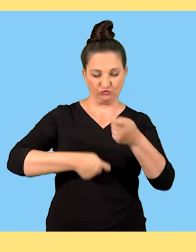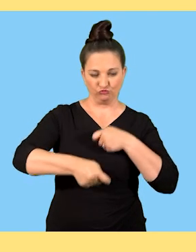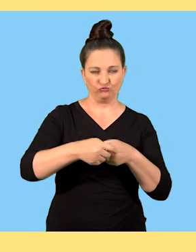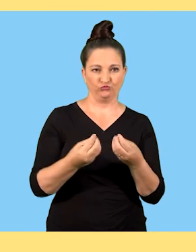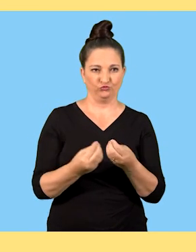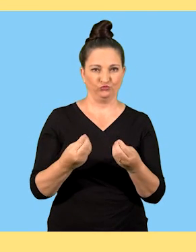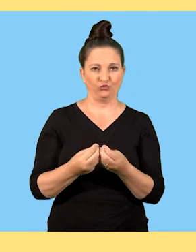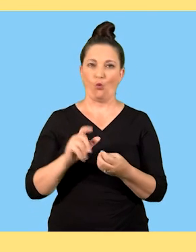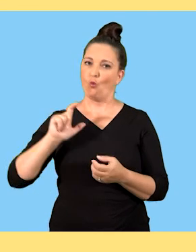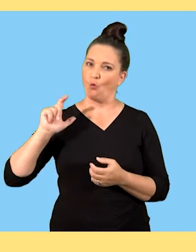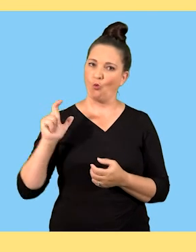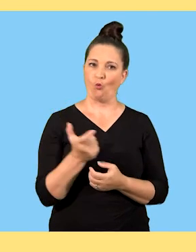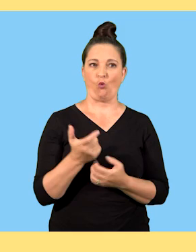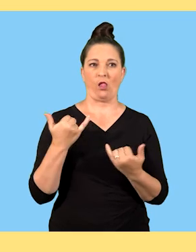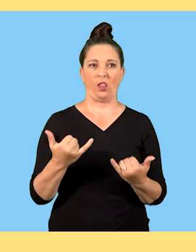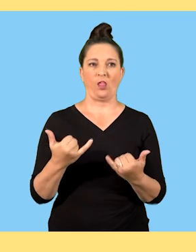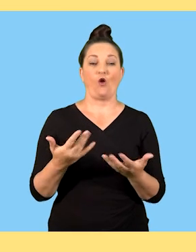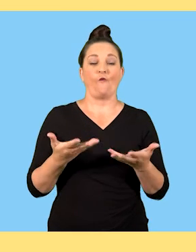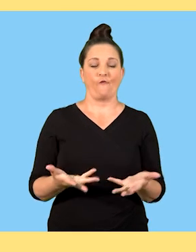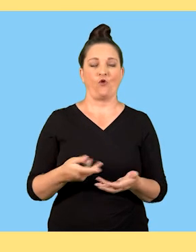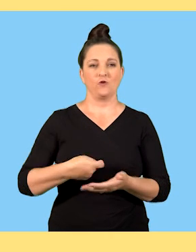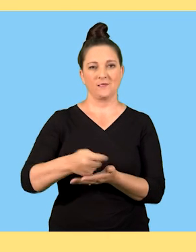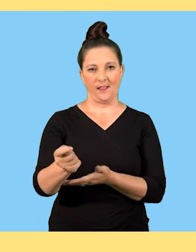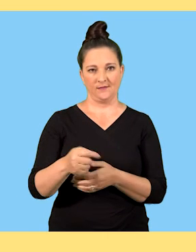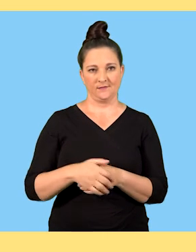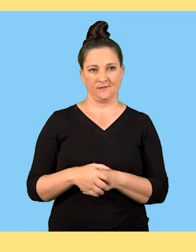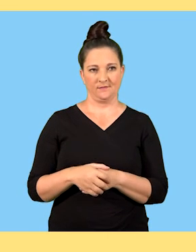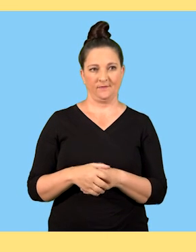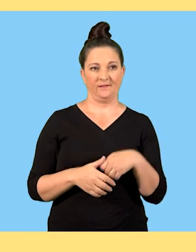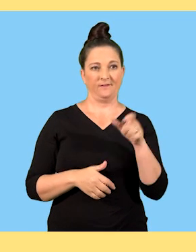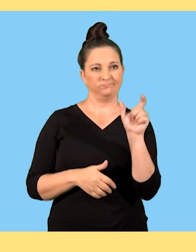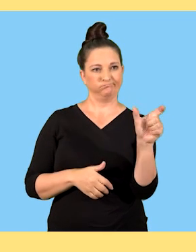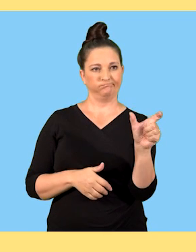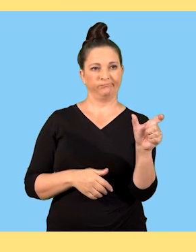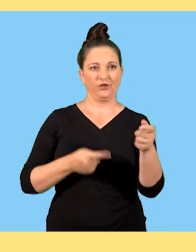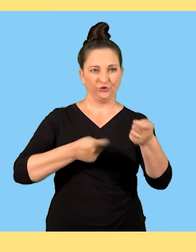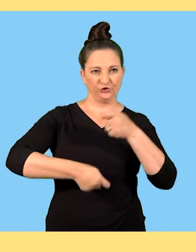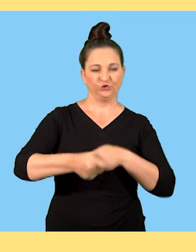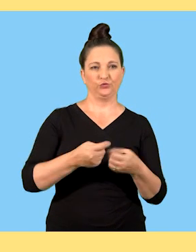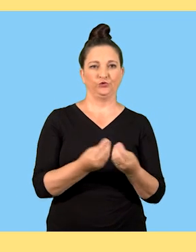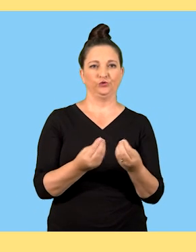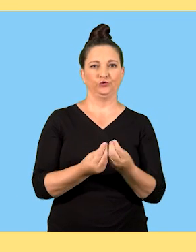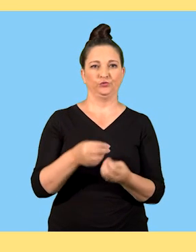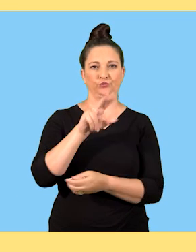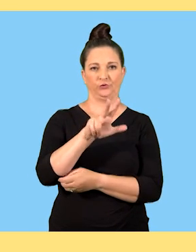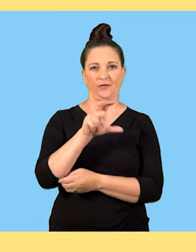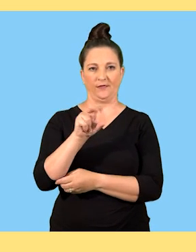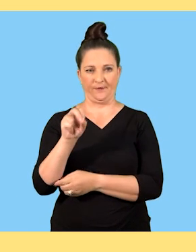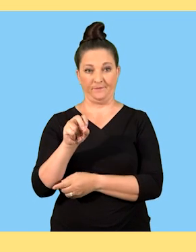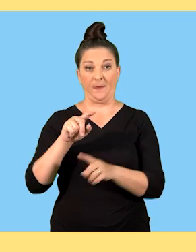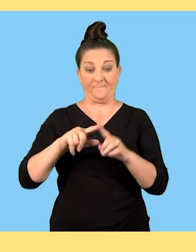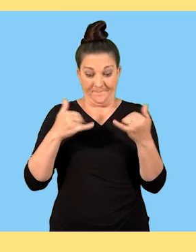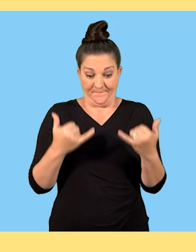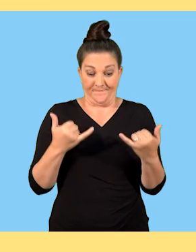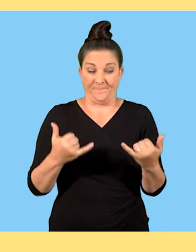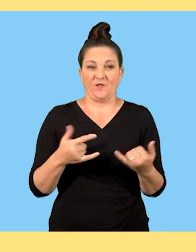credit cost of sales. Once that is done, that means you can now record